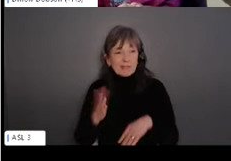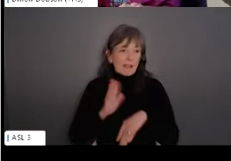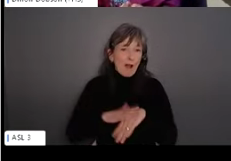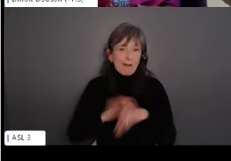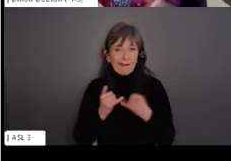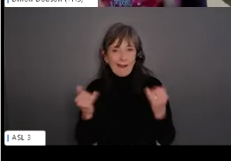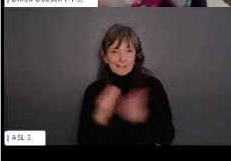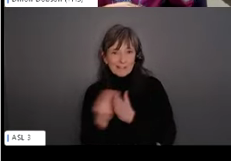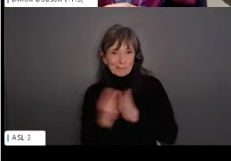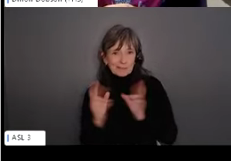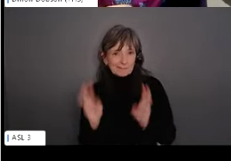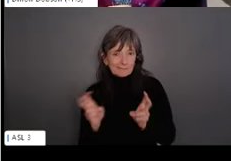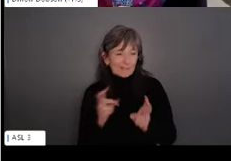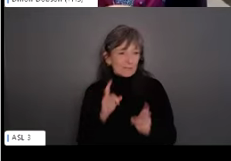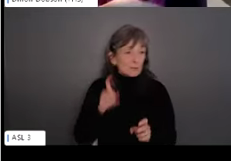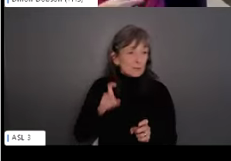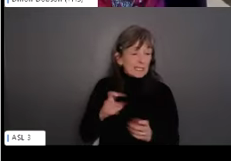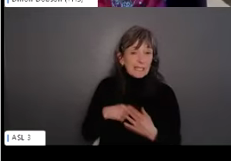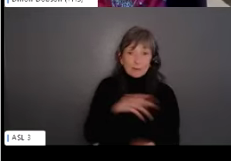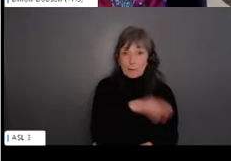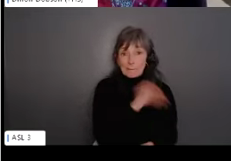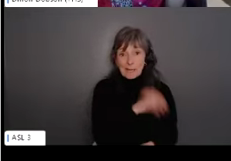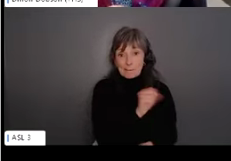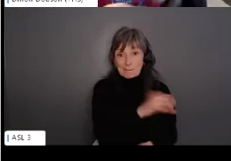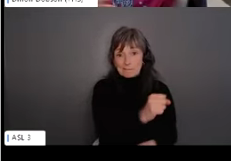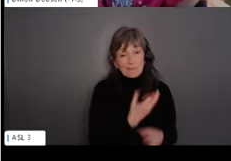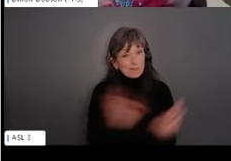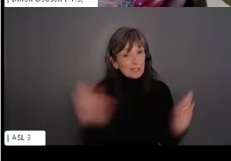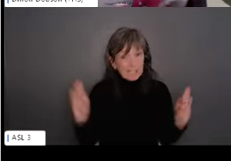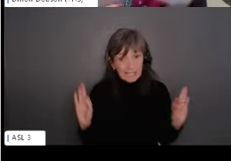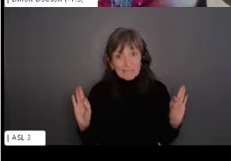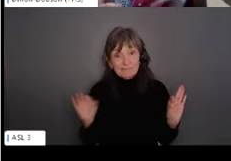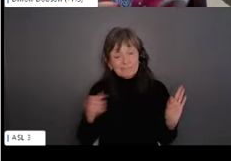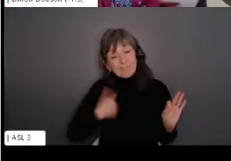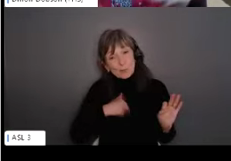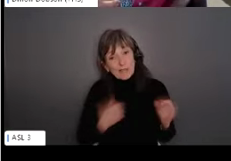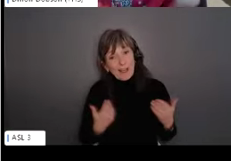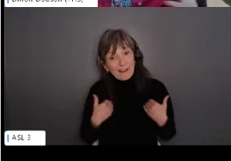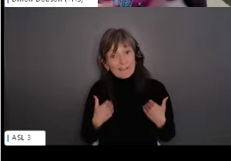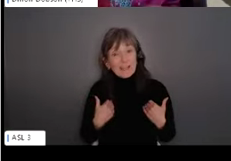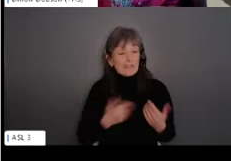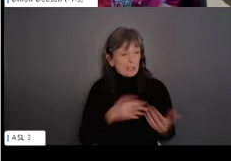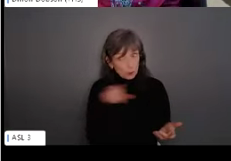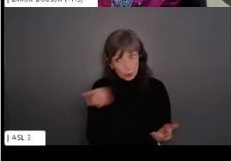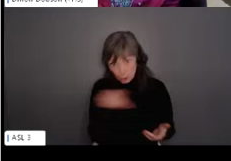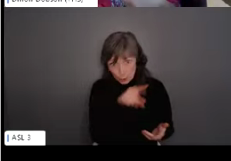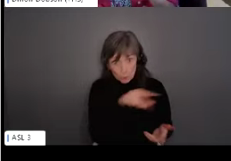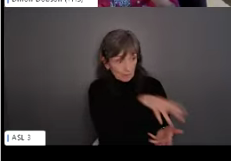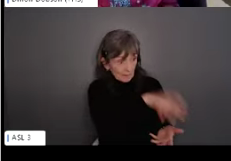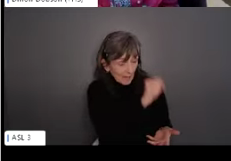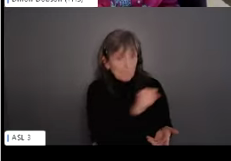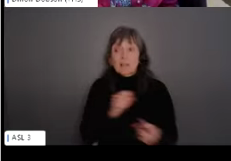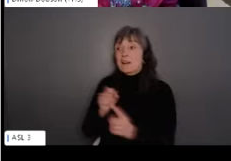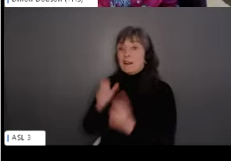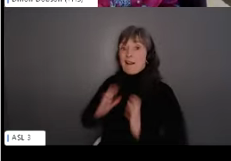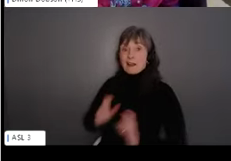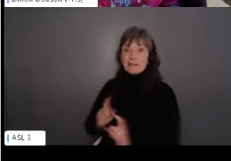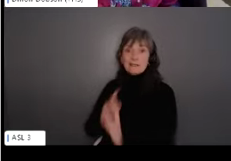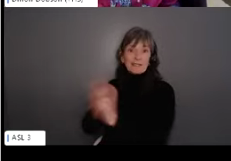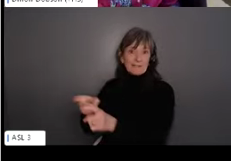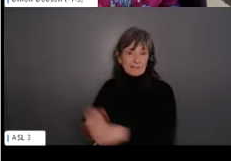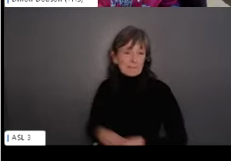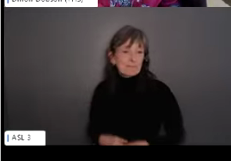you want and you need, come and pick them up from us, and they're all free so that you can then dole out the supplies that you know that your clients need. And then we also have a training